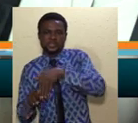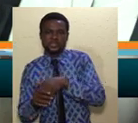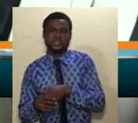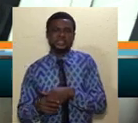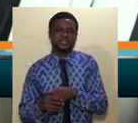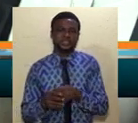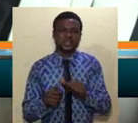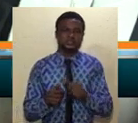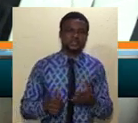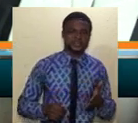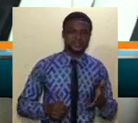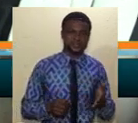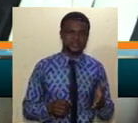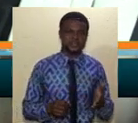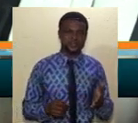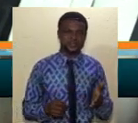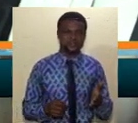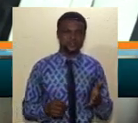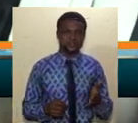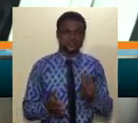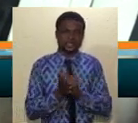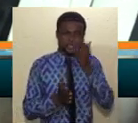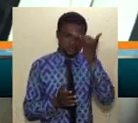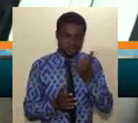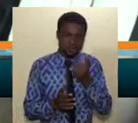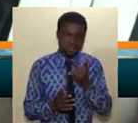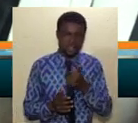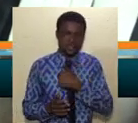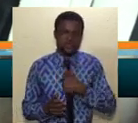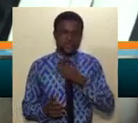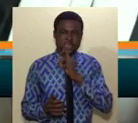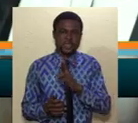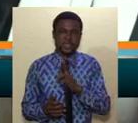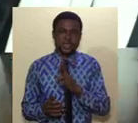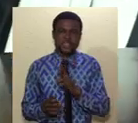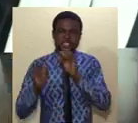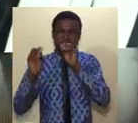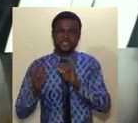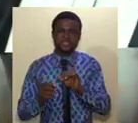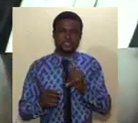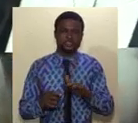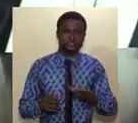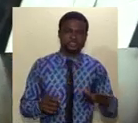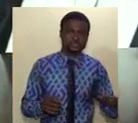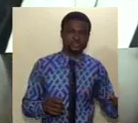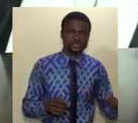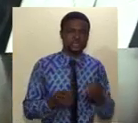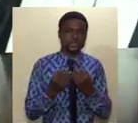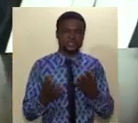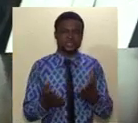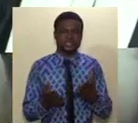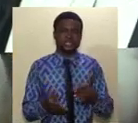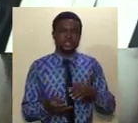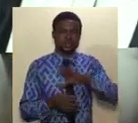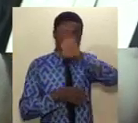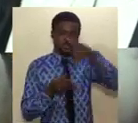that's why it's important that when we're doing interventions or advocacy that concerns children, they must be carried along in the